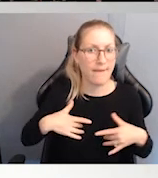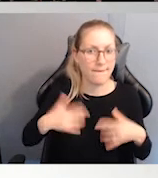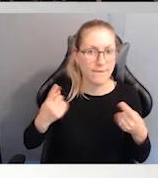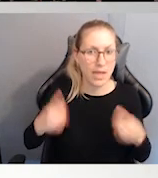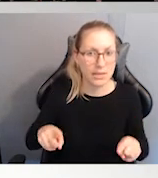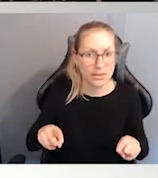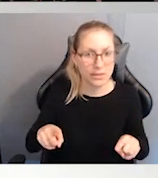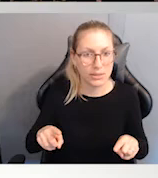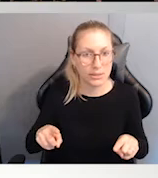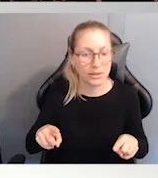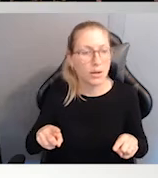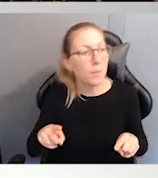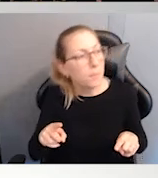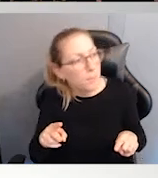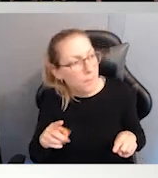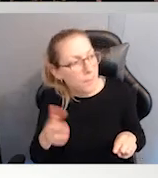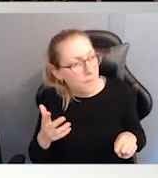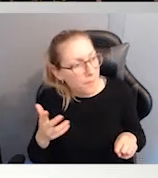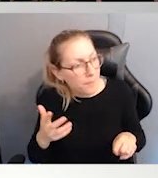Yes.